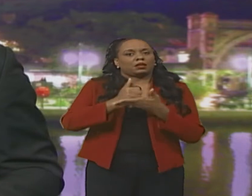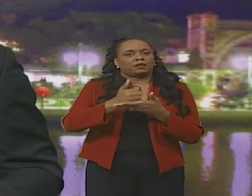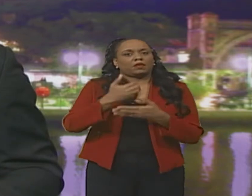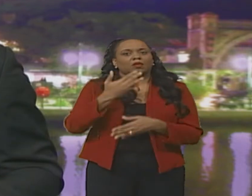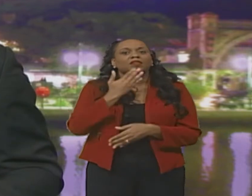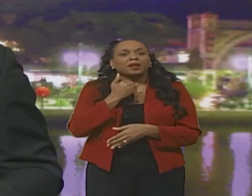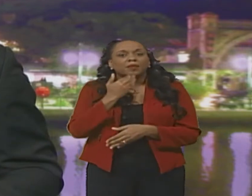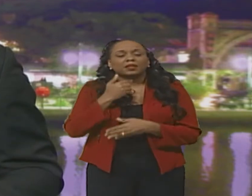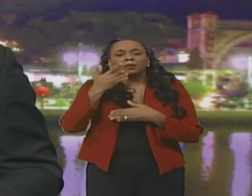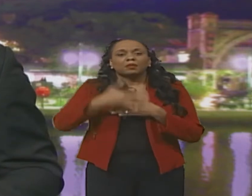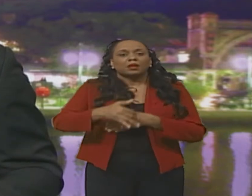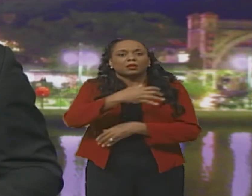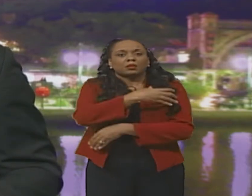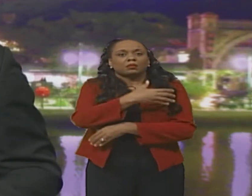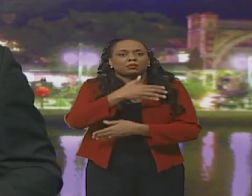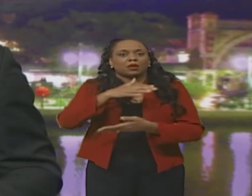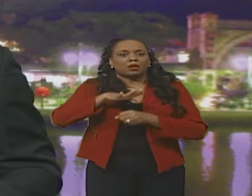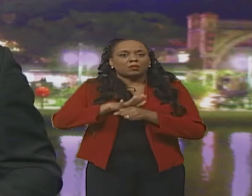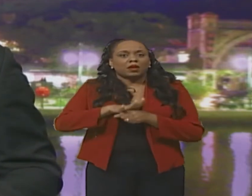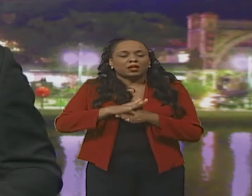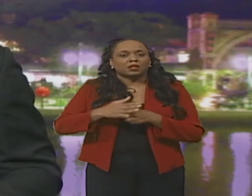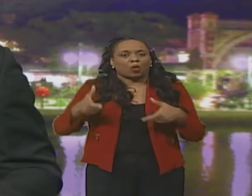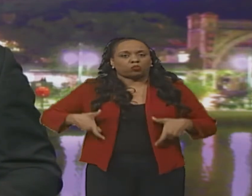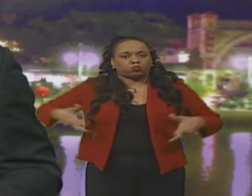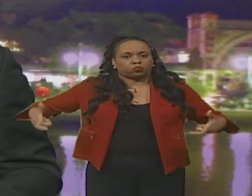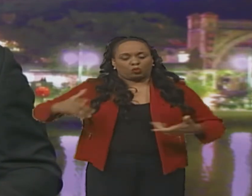pressure, and obesity in workplaces.